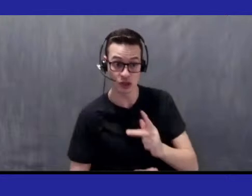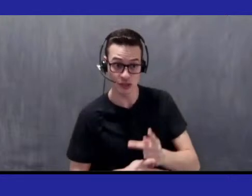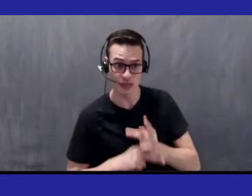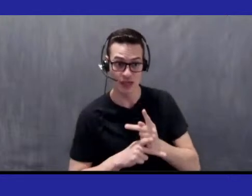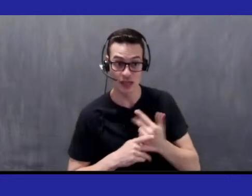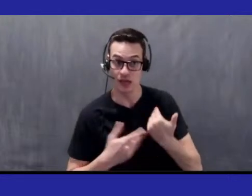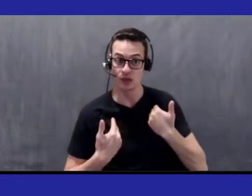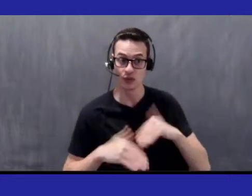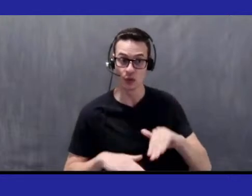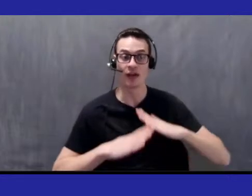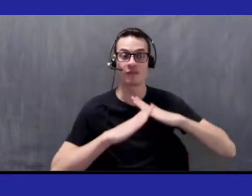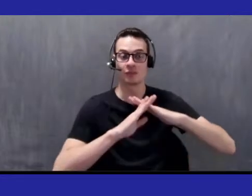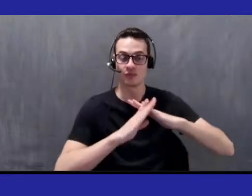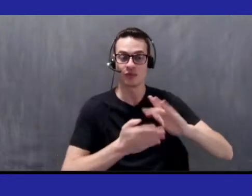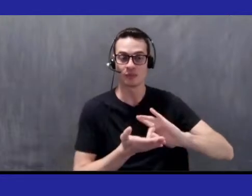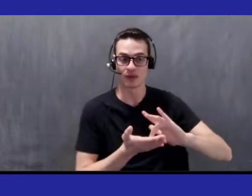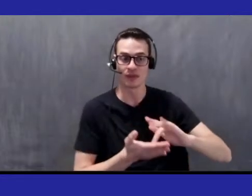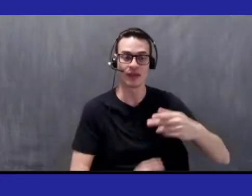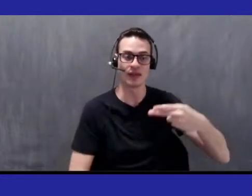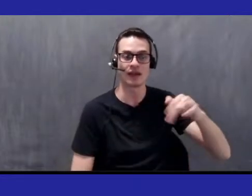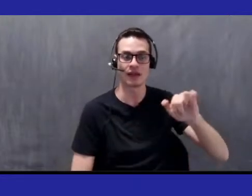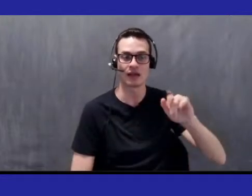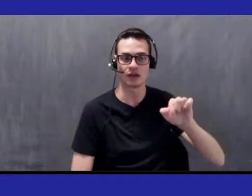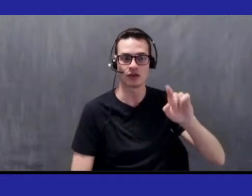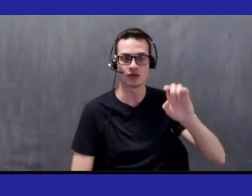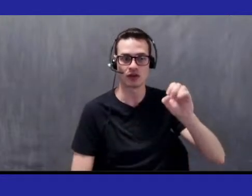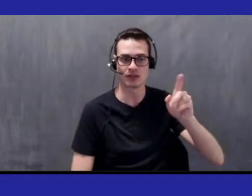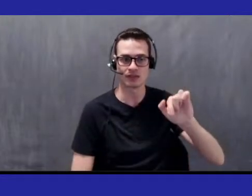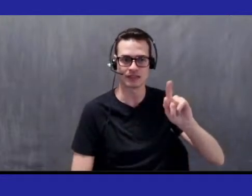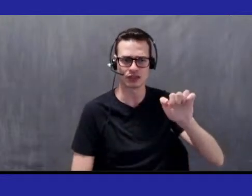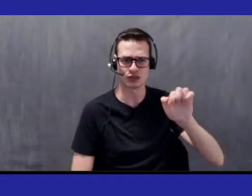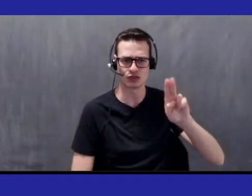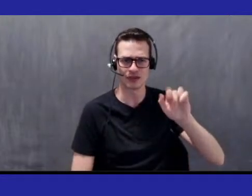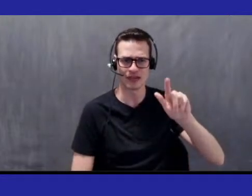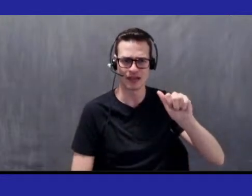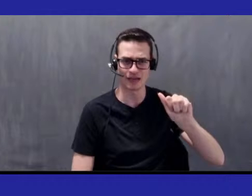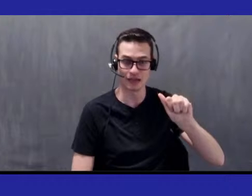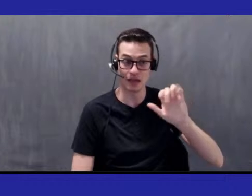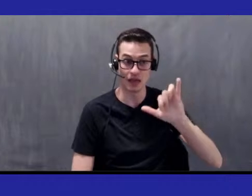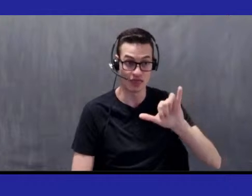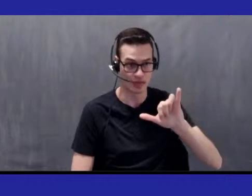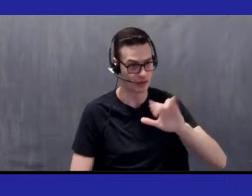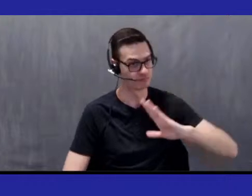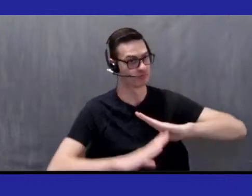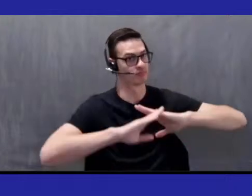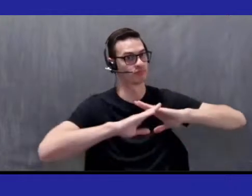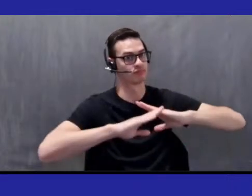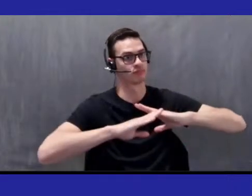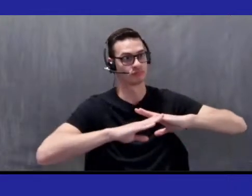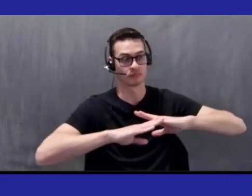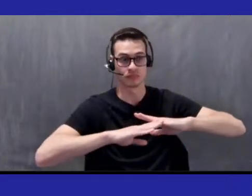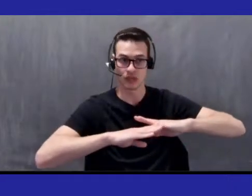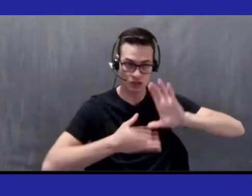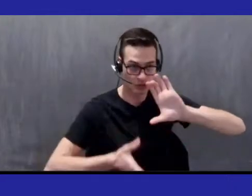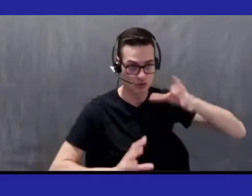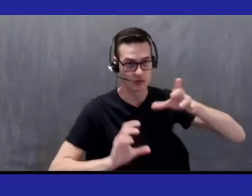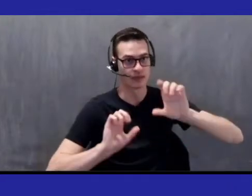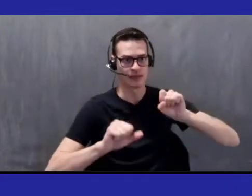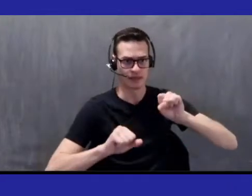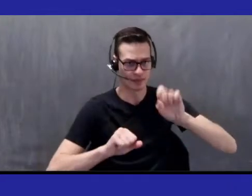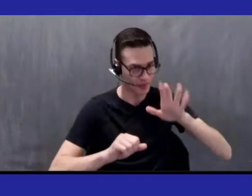like hydroxyurea is a key one that can prevent sickle cell crises. And so you're encountering patients